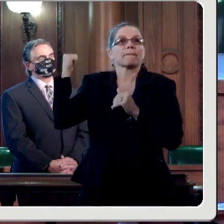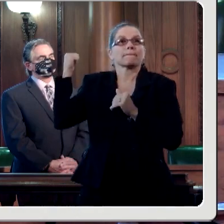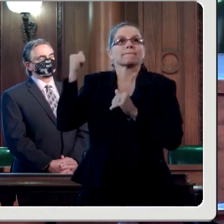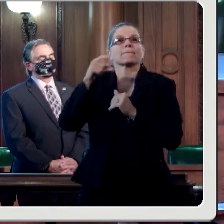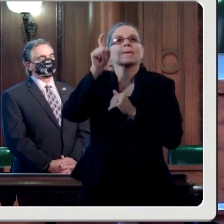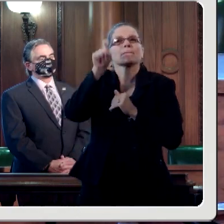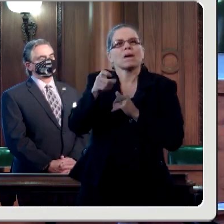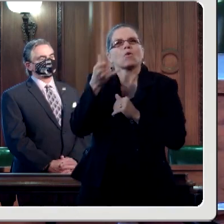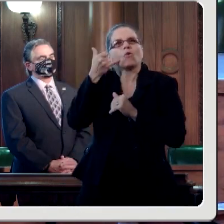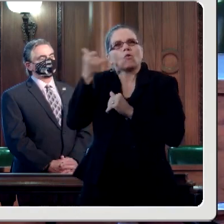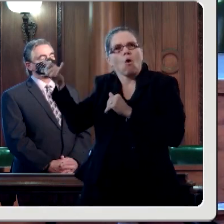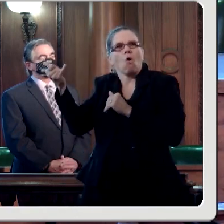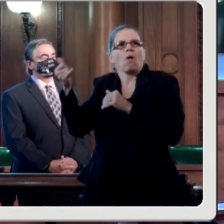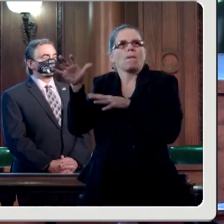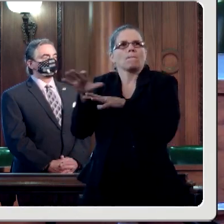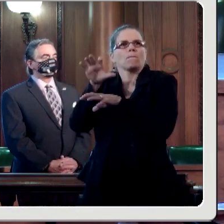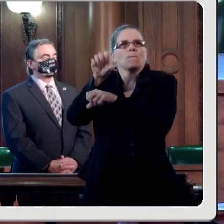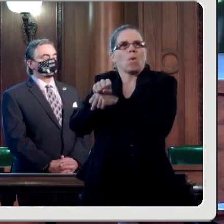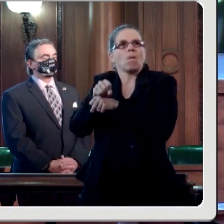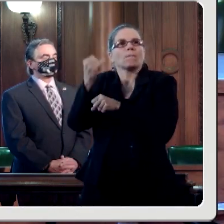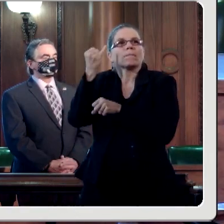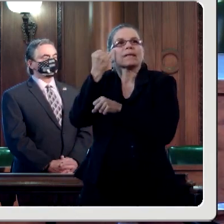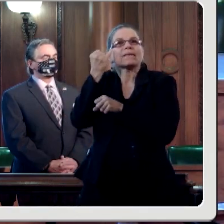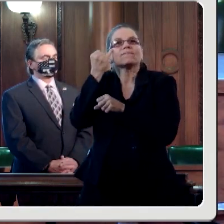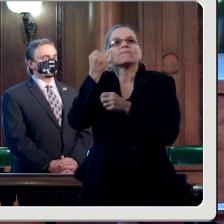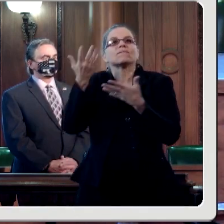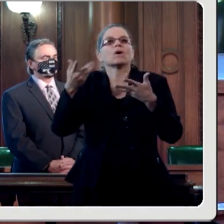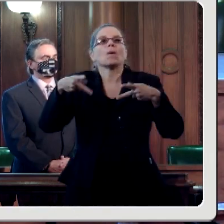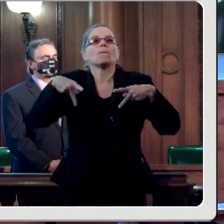or DPW permits. So please,